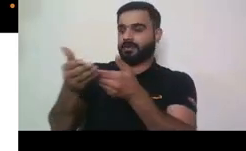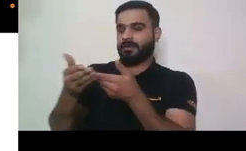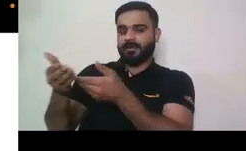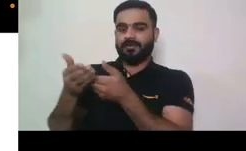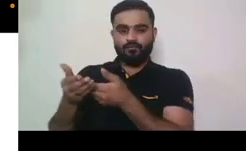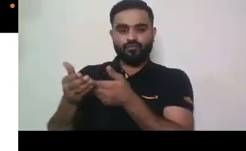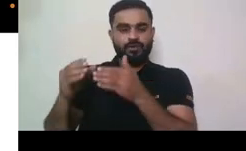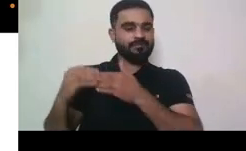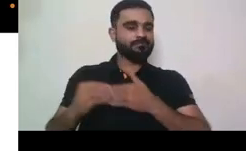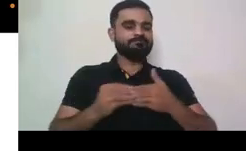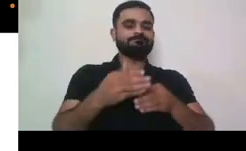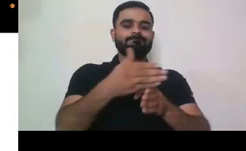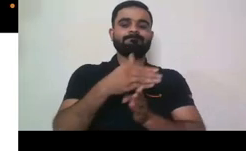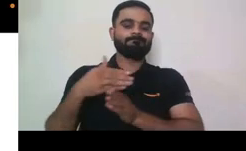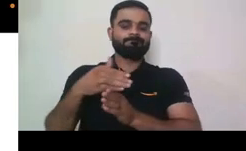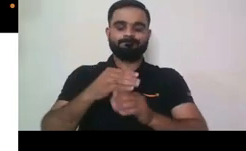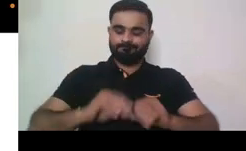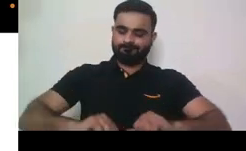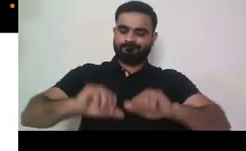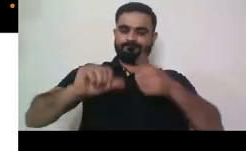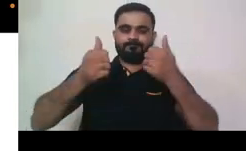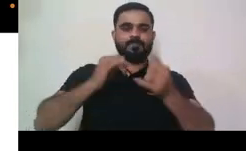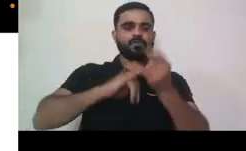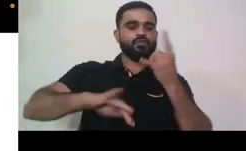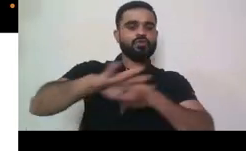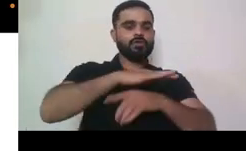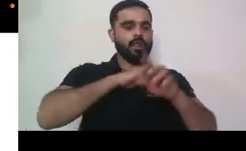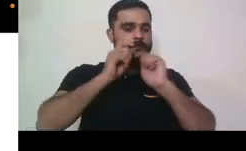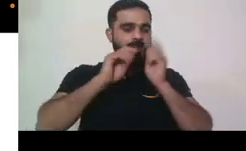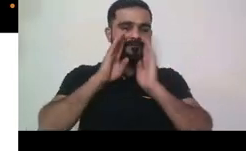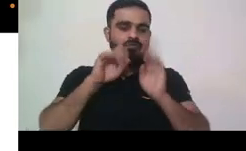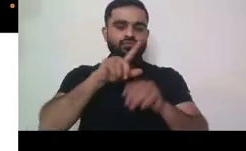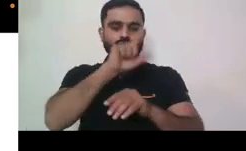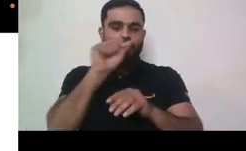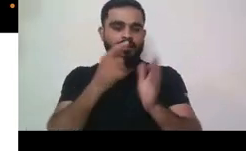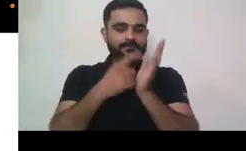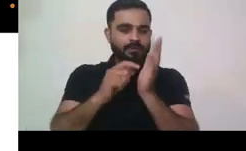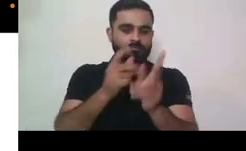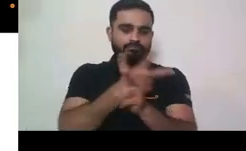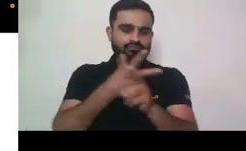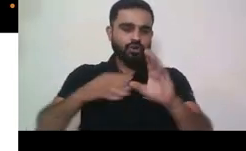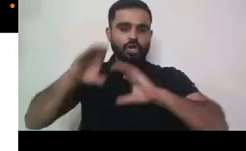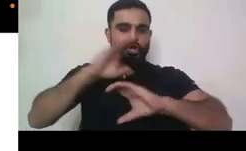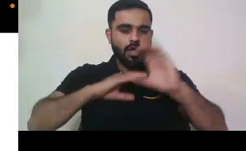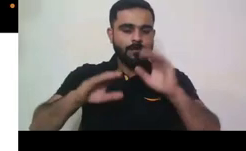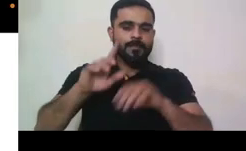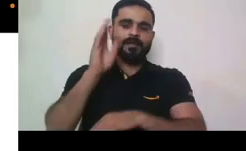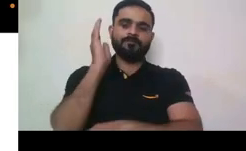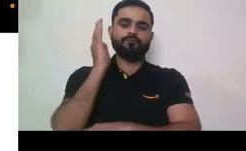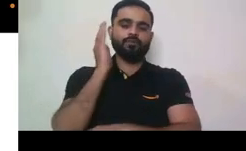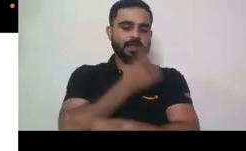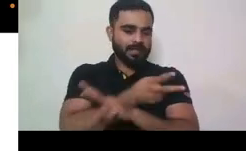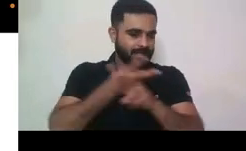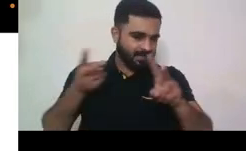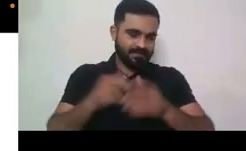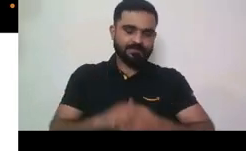through sharing your success through social medias, as well as through various conferences or seminars. And